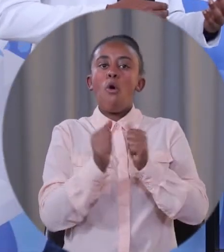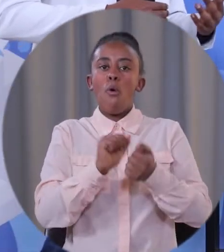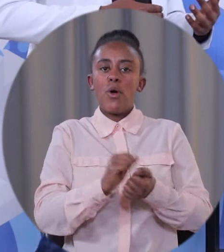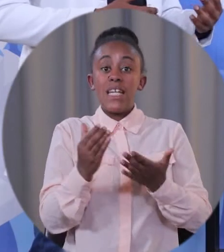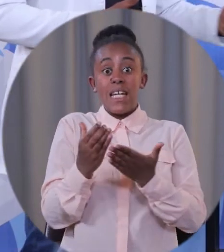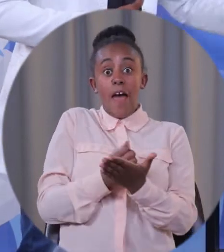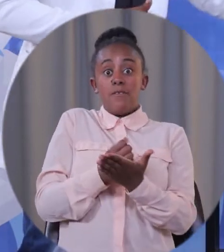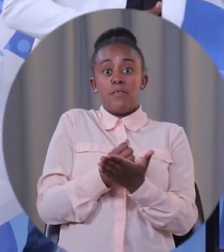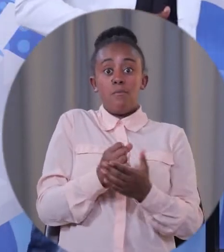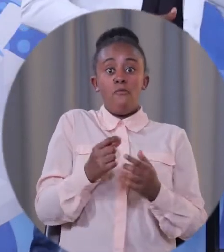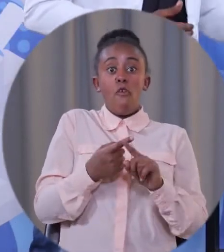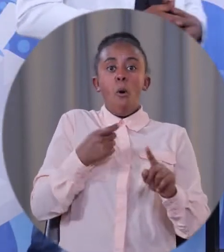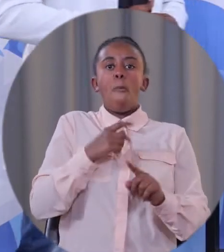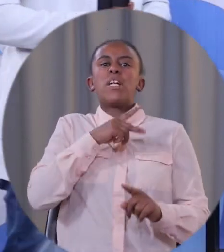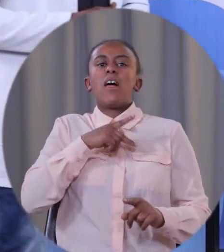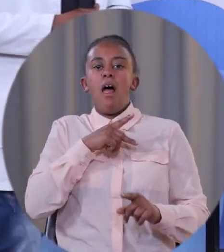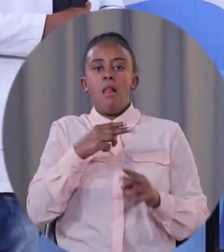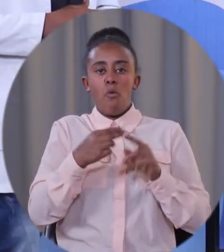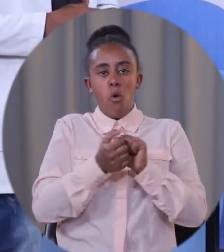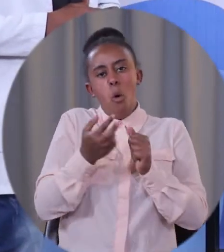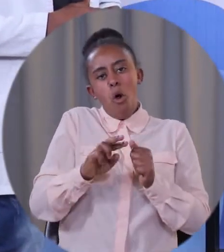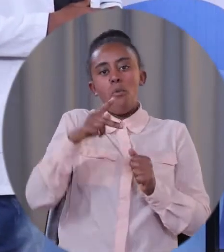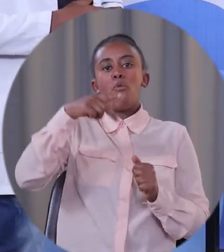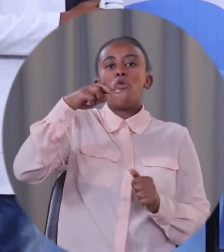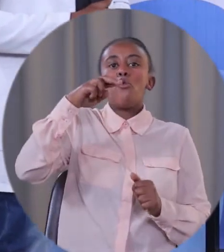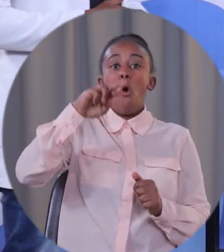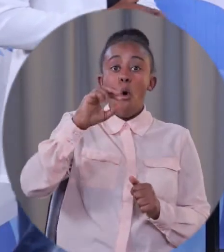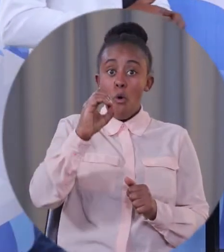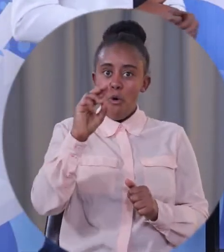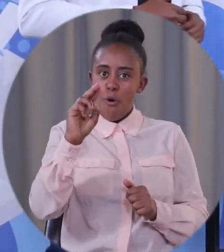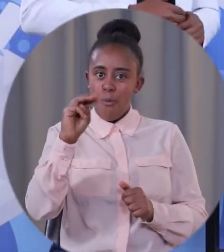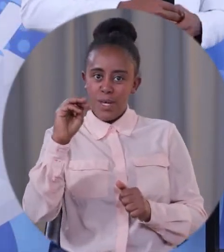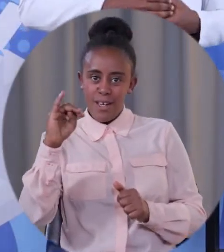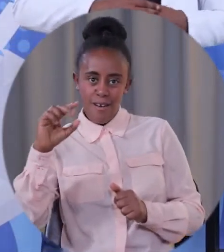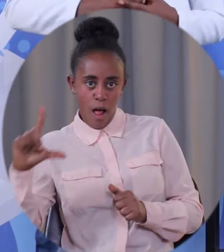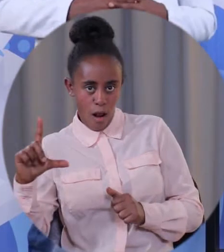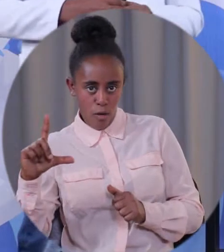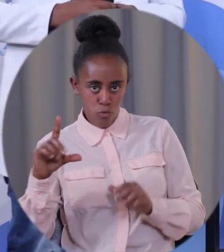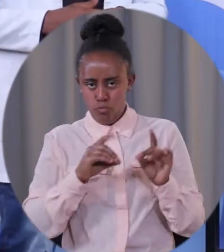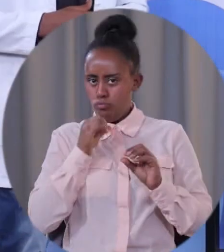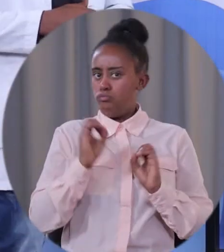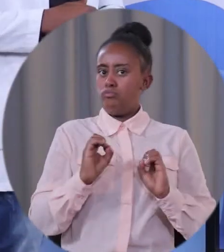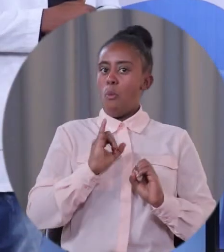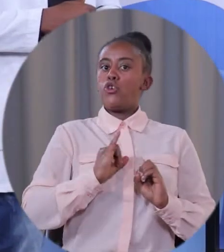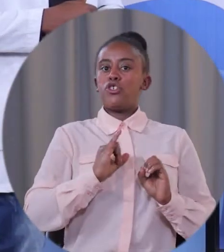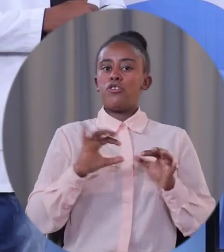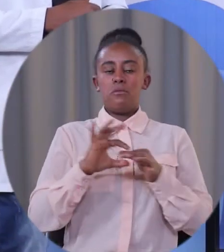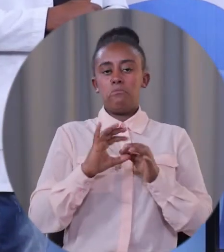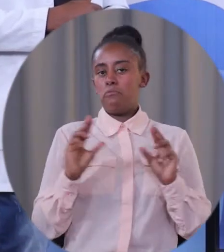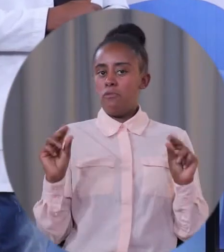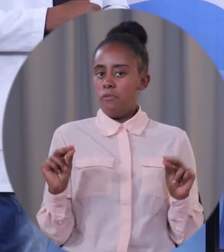personal pronoun or pronominal adjectives and denotes possession relationships.